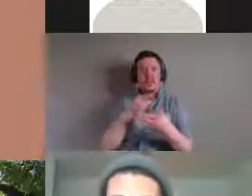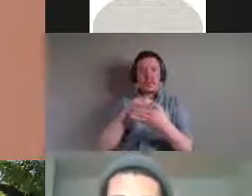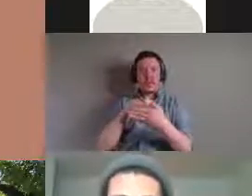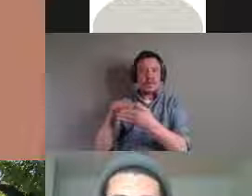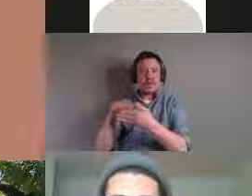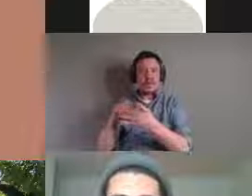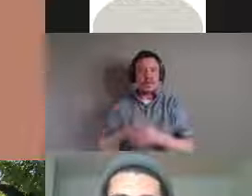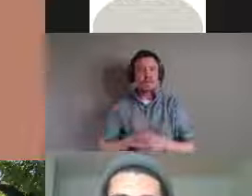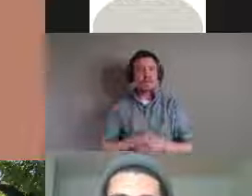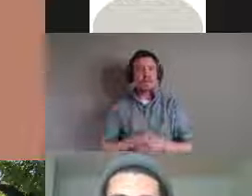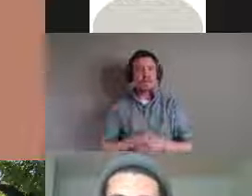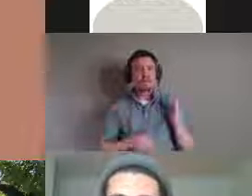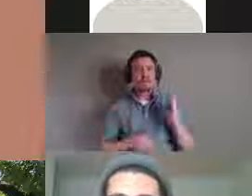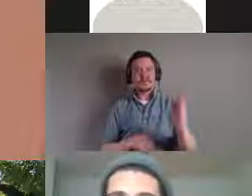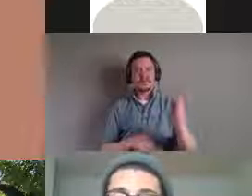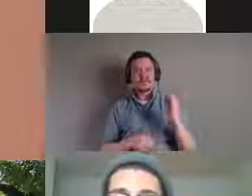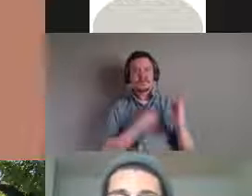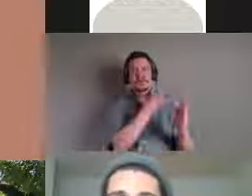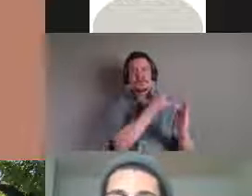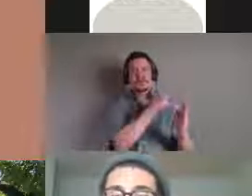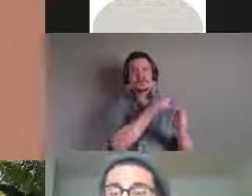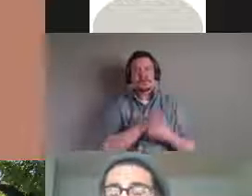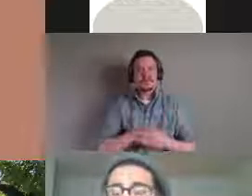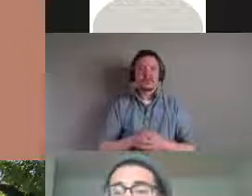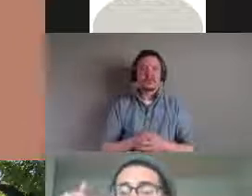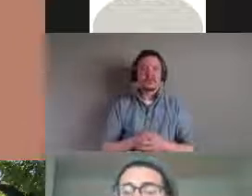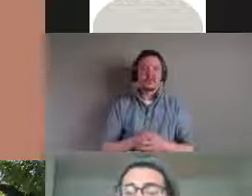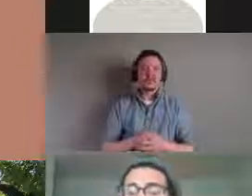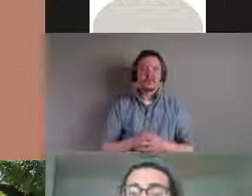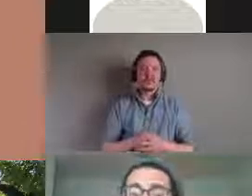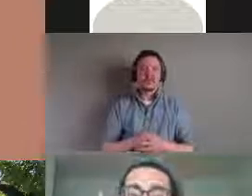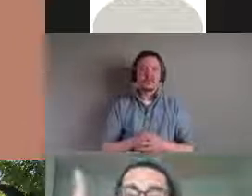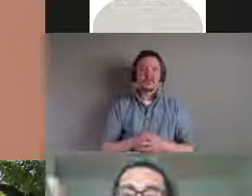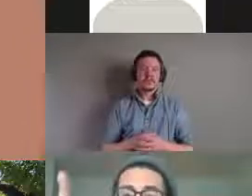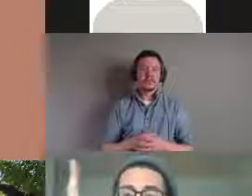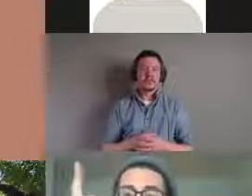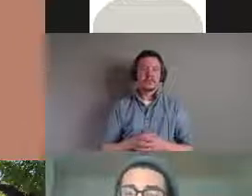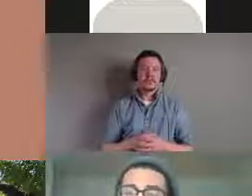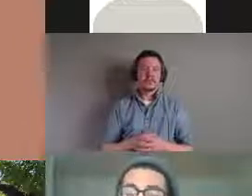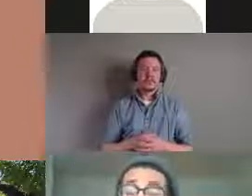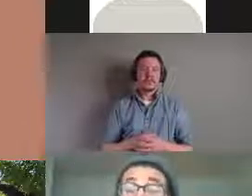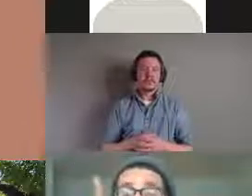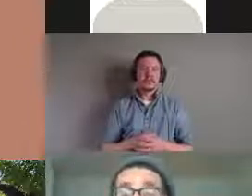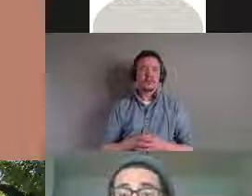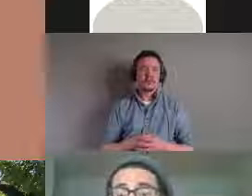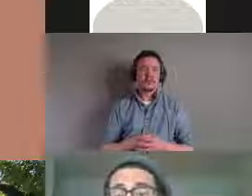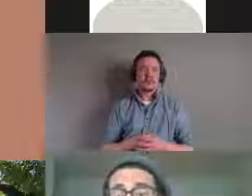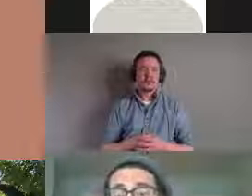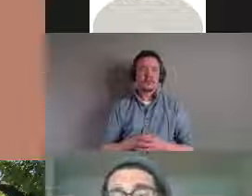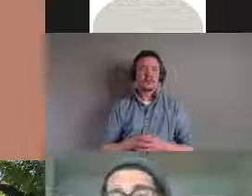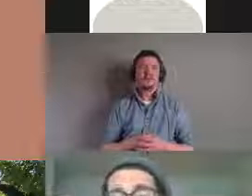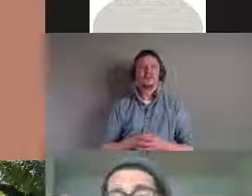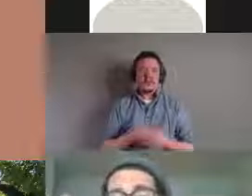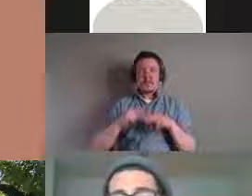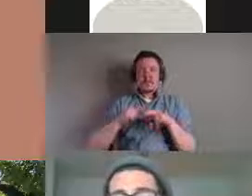right here is Southwest 18th. And that's also a very that's a max line that